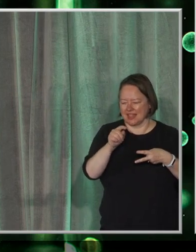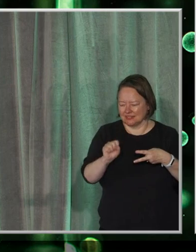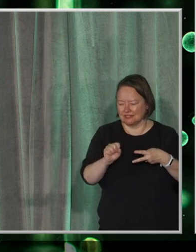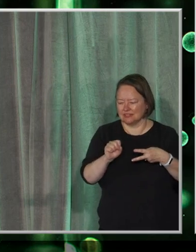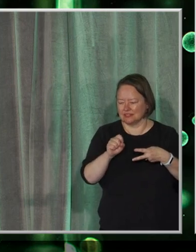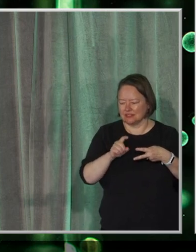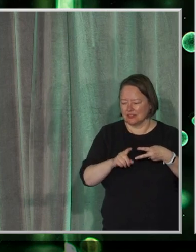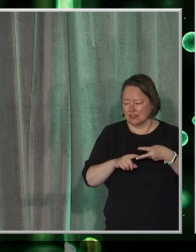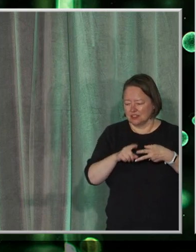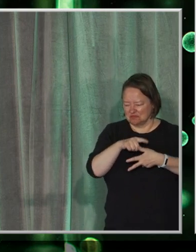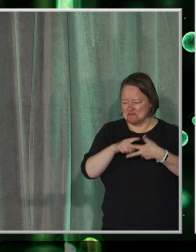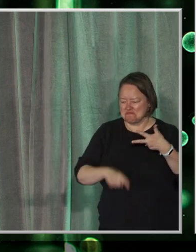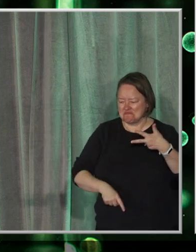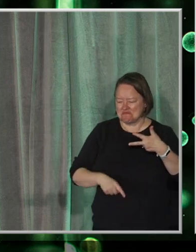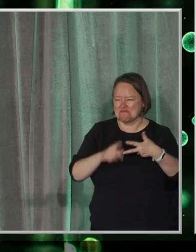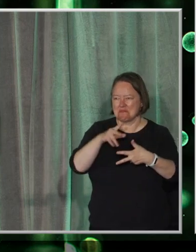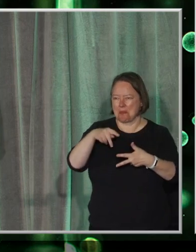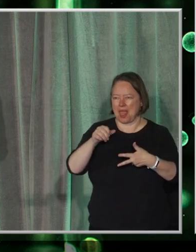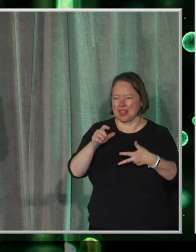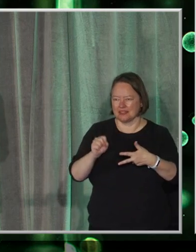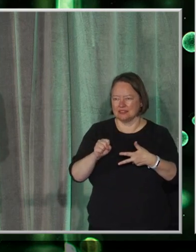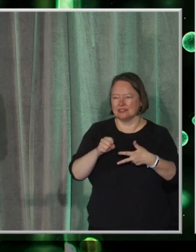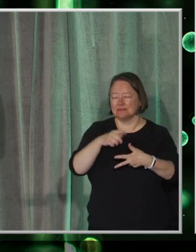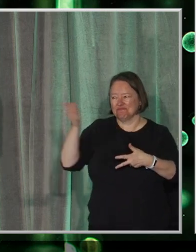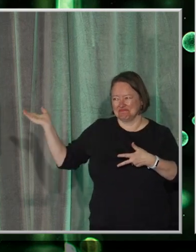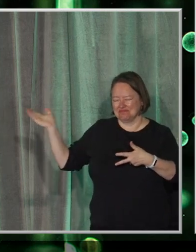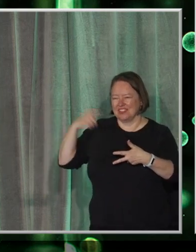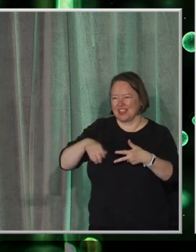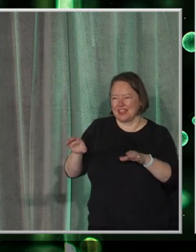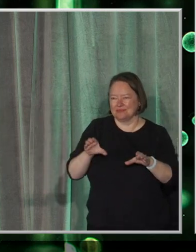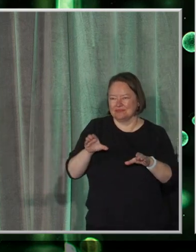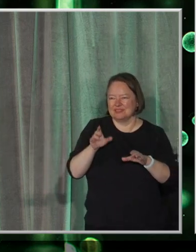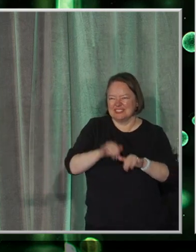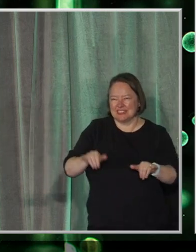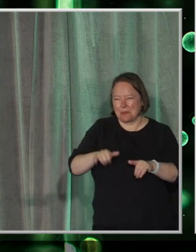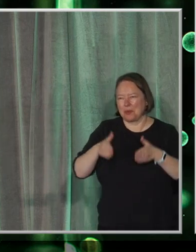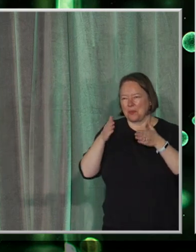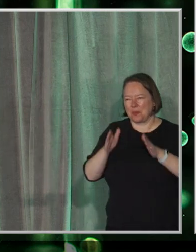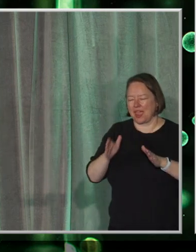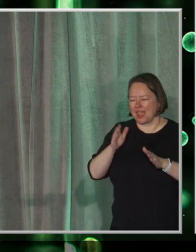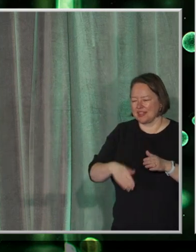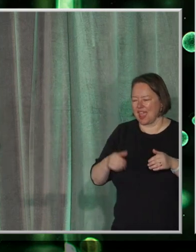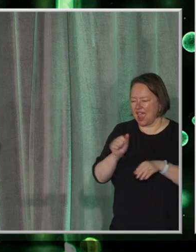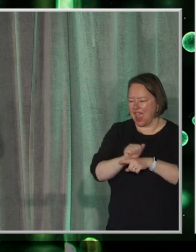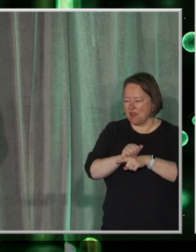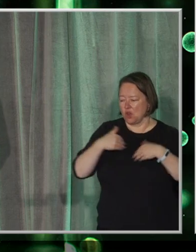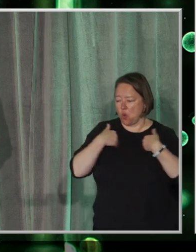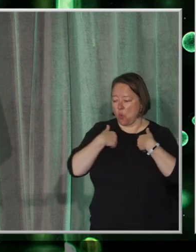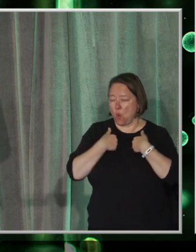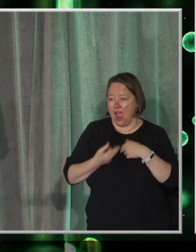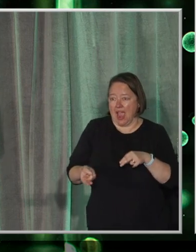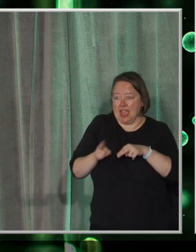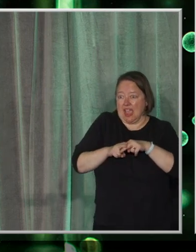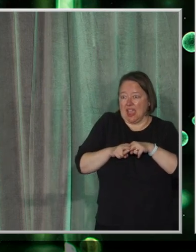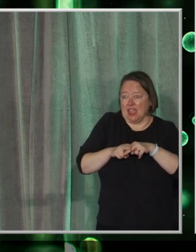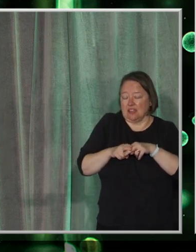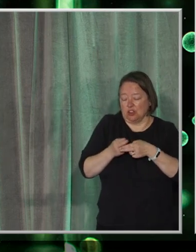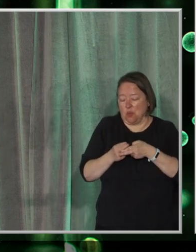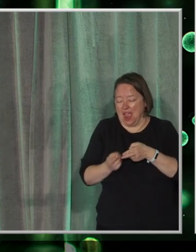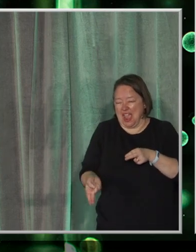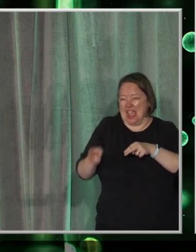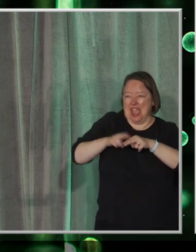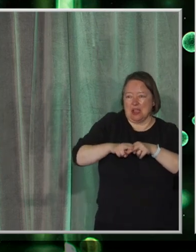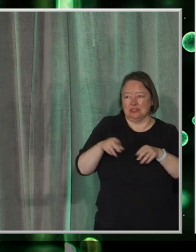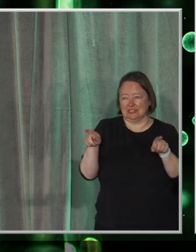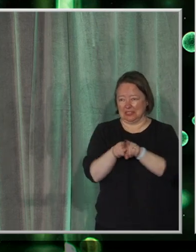the results, we saw that they act in a similar way. The average weight that the animals gained was actually the same, to mean that they